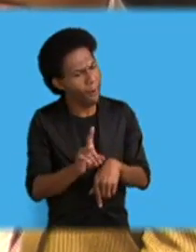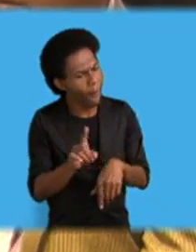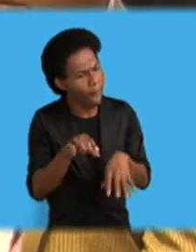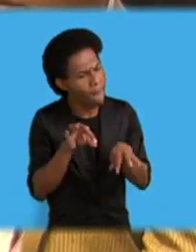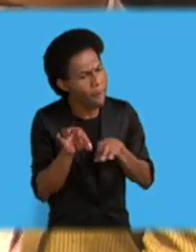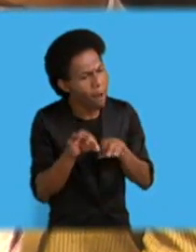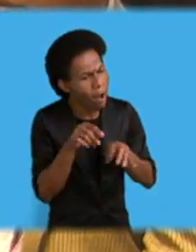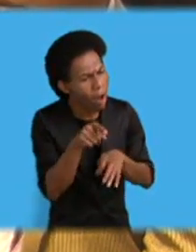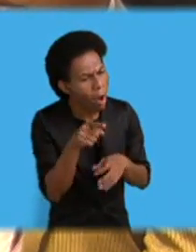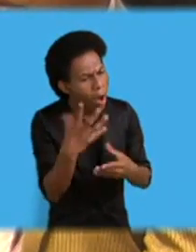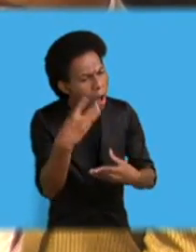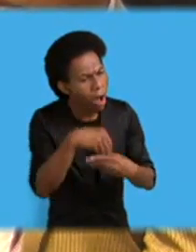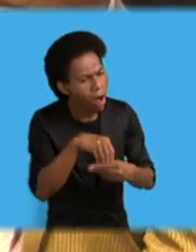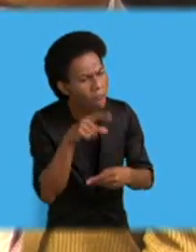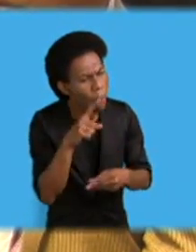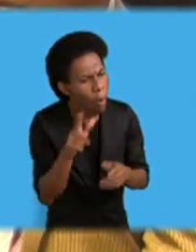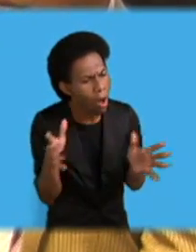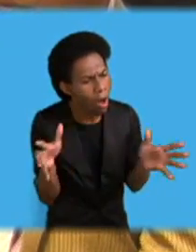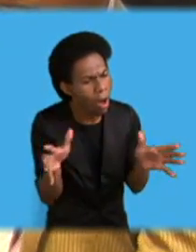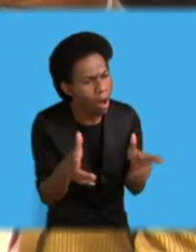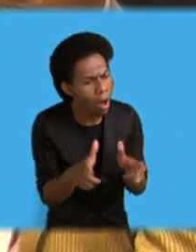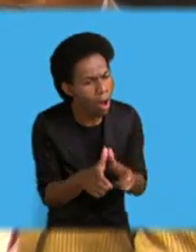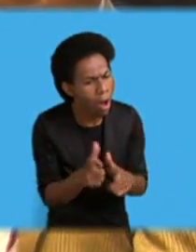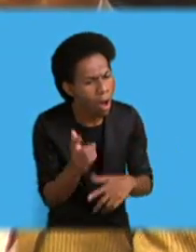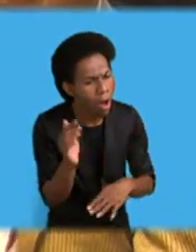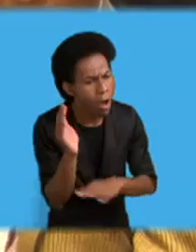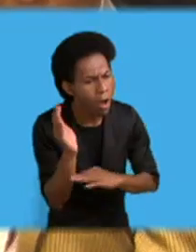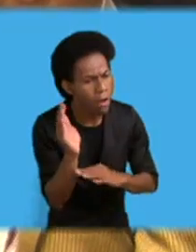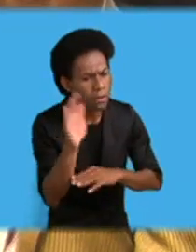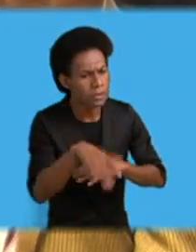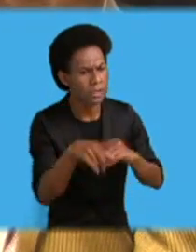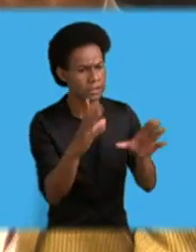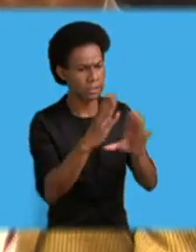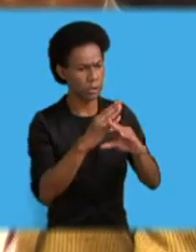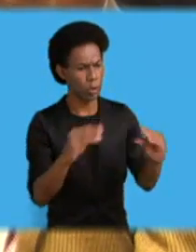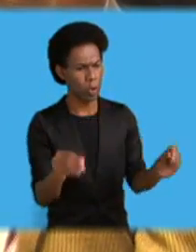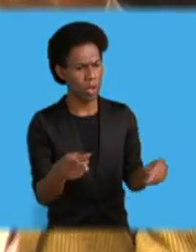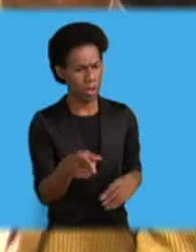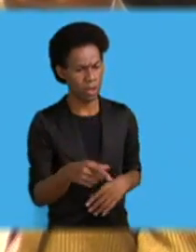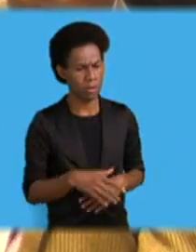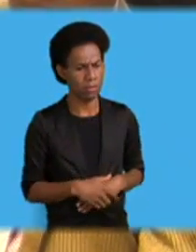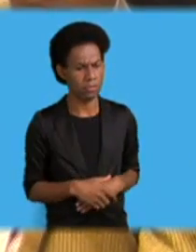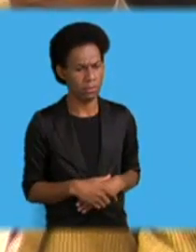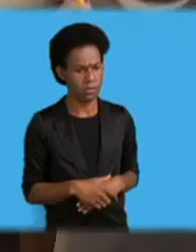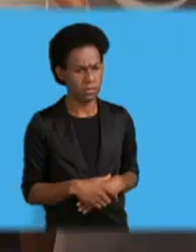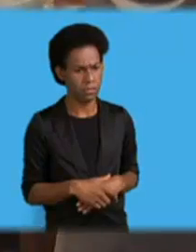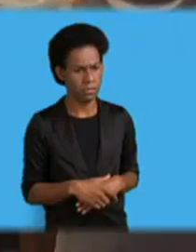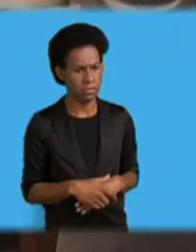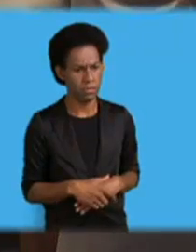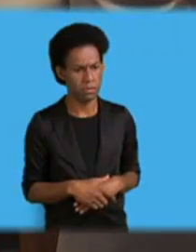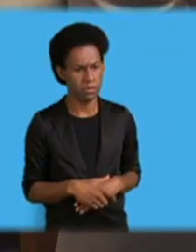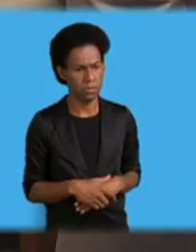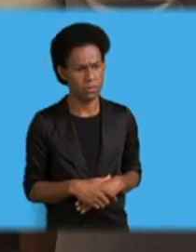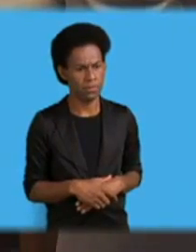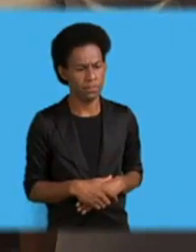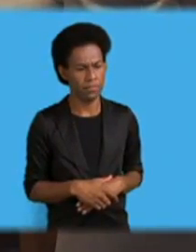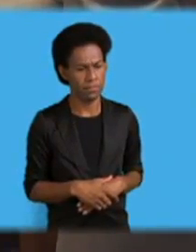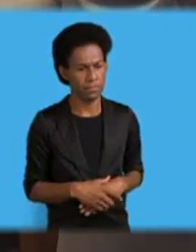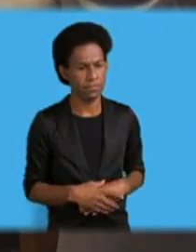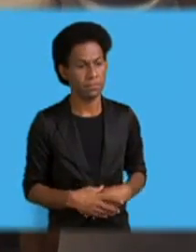the degradation of forests in our country? Thank you, Madam Speaker. Thank you, Honourable Minister. Thank you, Madam